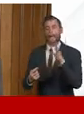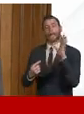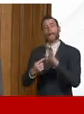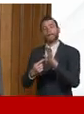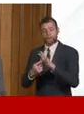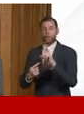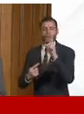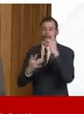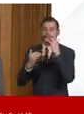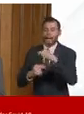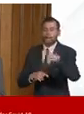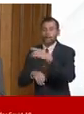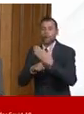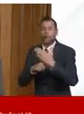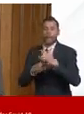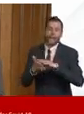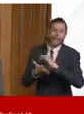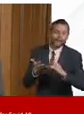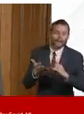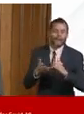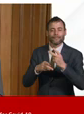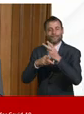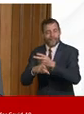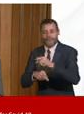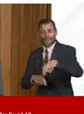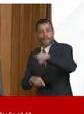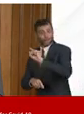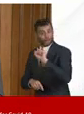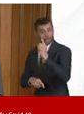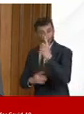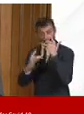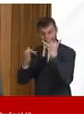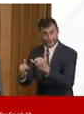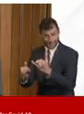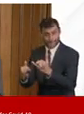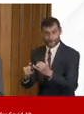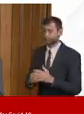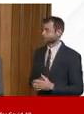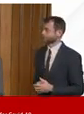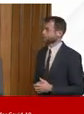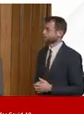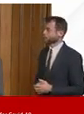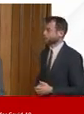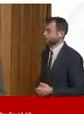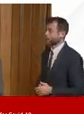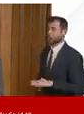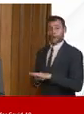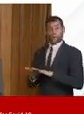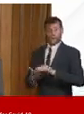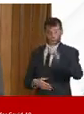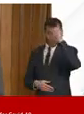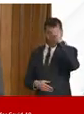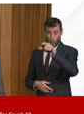tested first but but after that we absolutely need to be able to test our staff for a number of reasons one so if they're